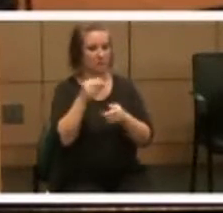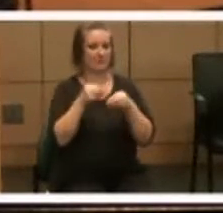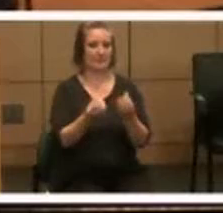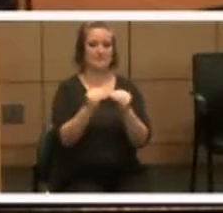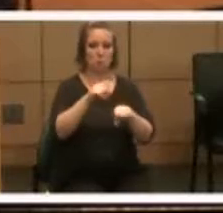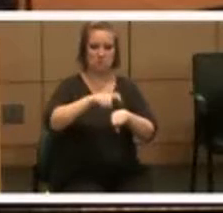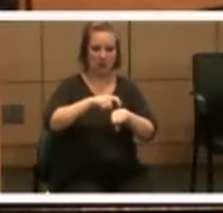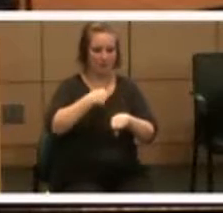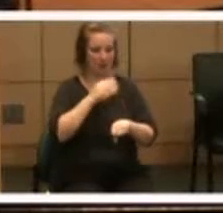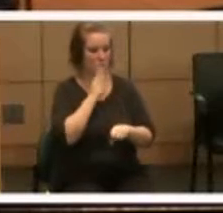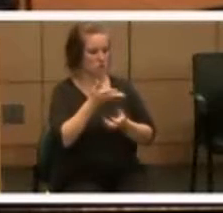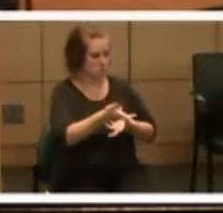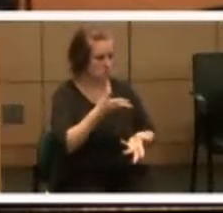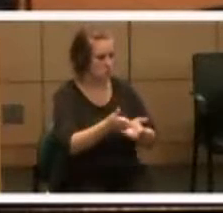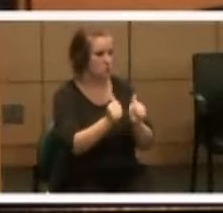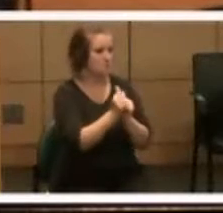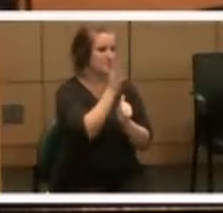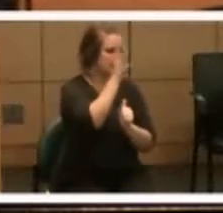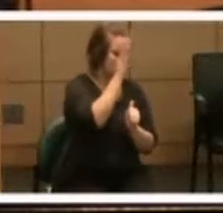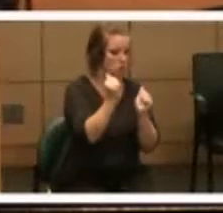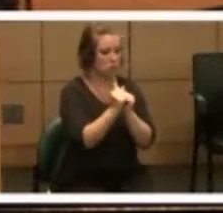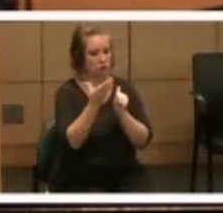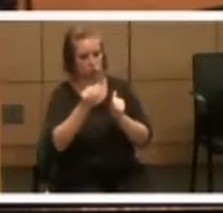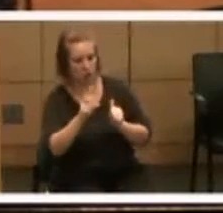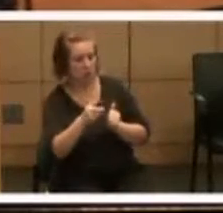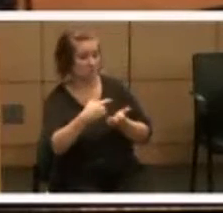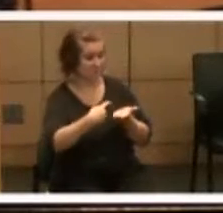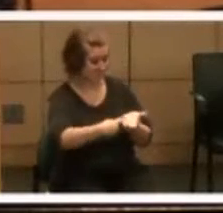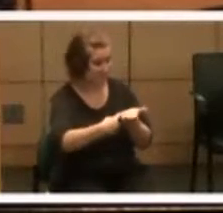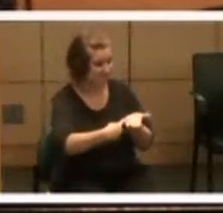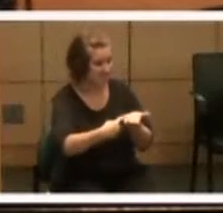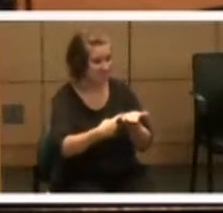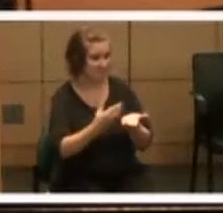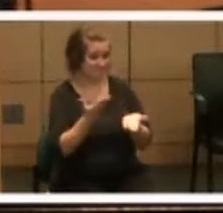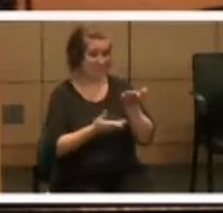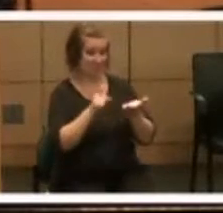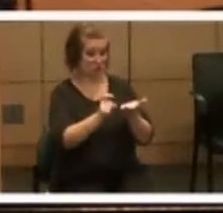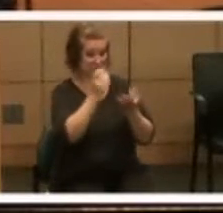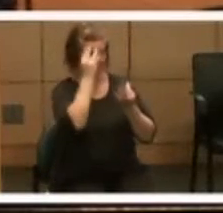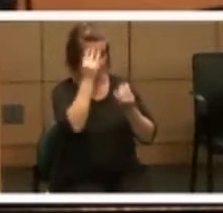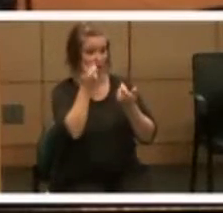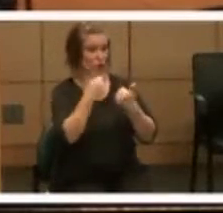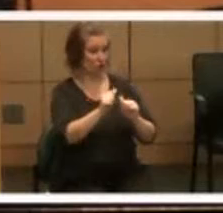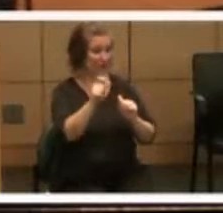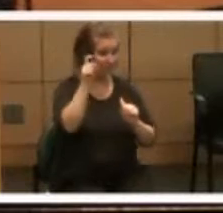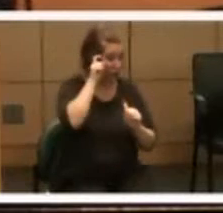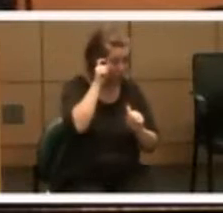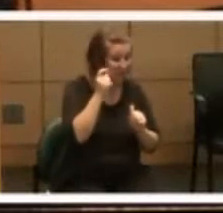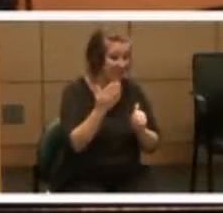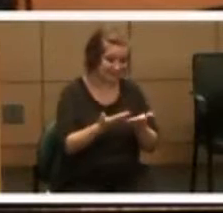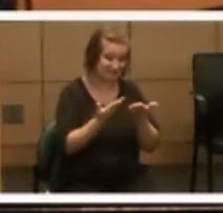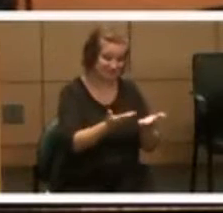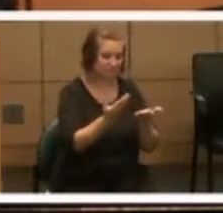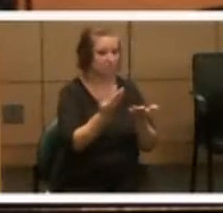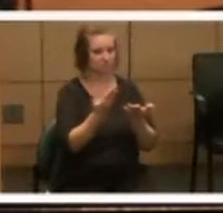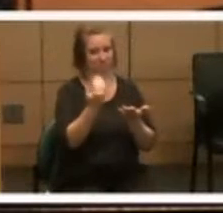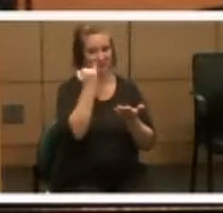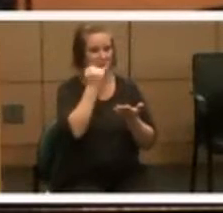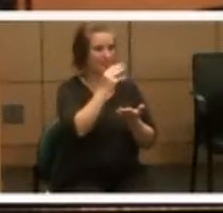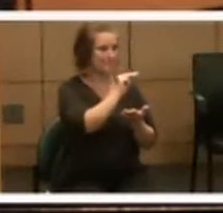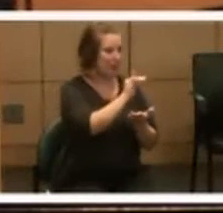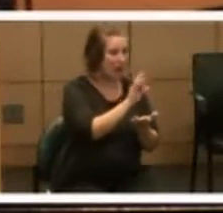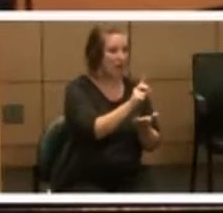child and the parent. As you know, these you may really want to think about trying a hearing aid, especially if they're mild and the